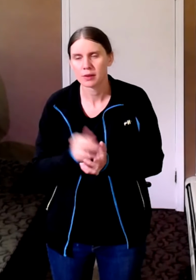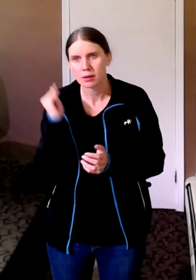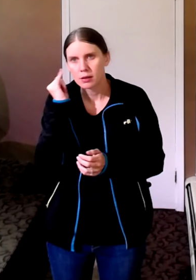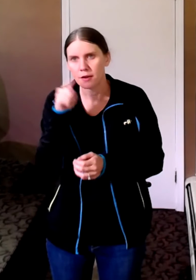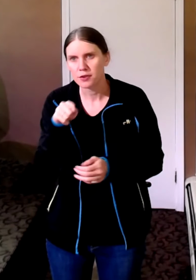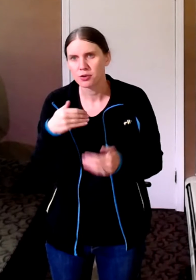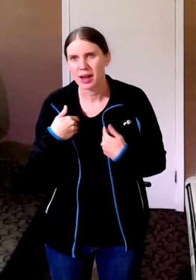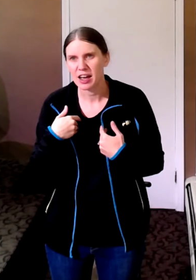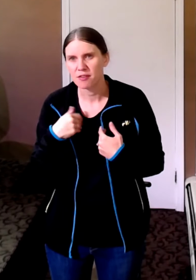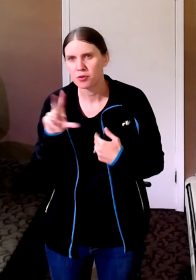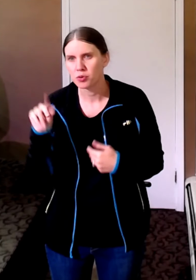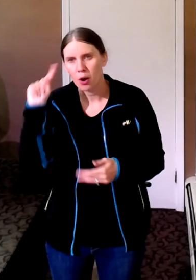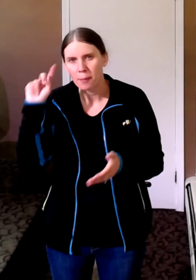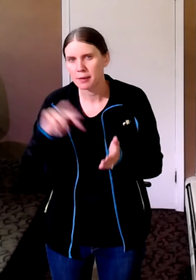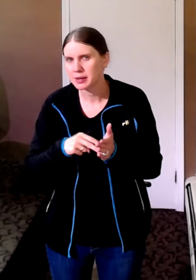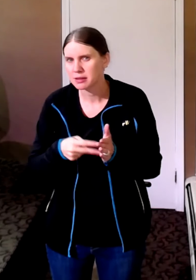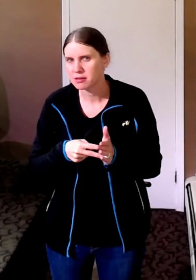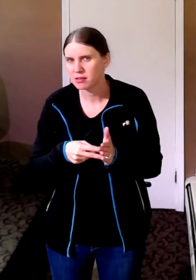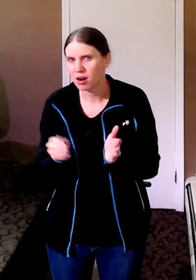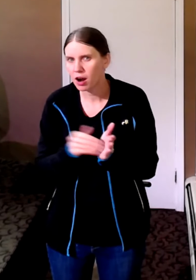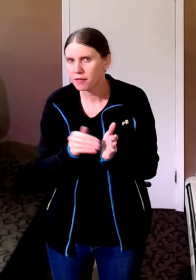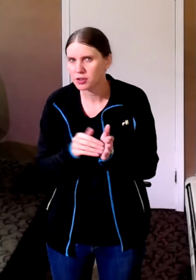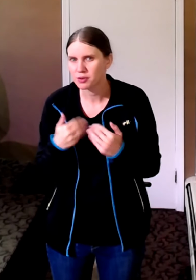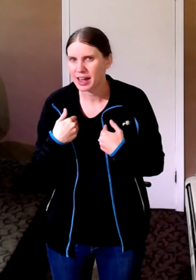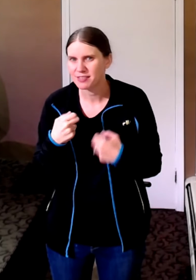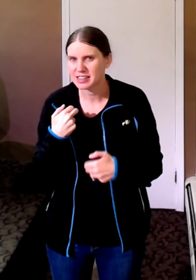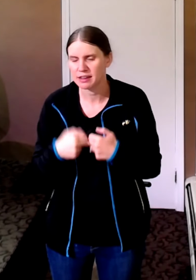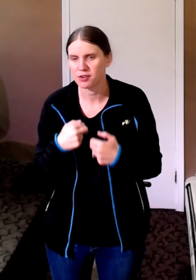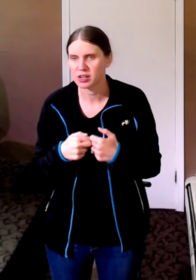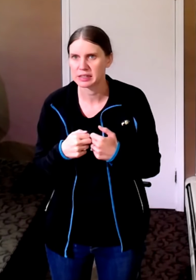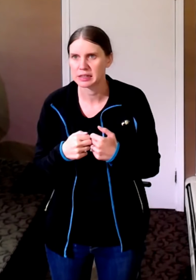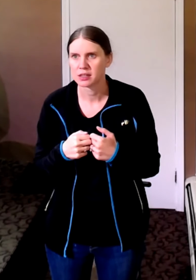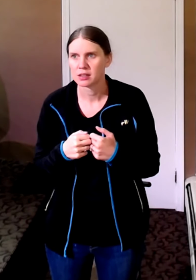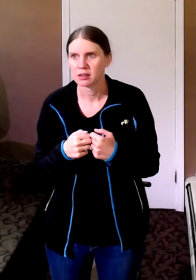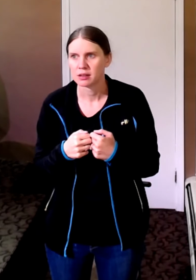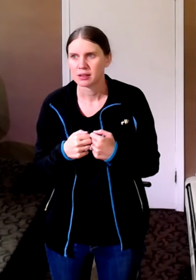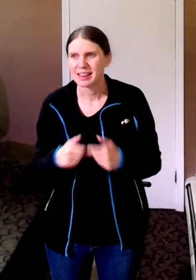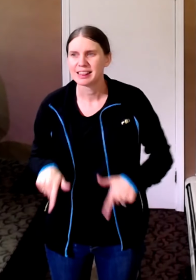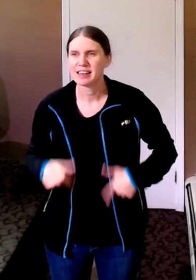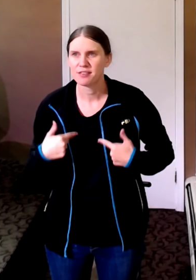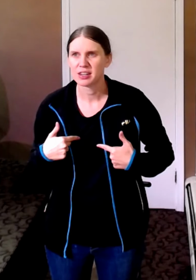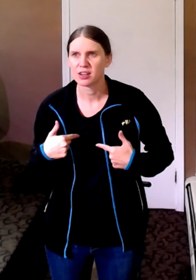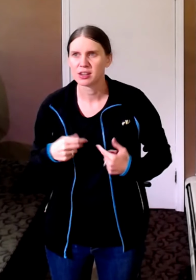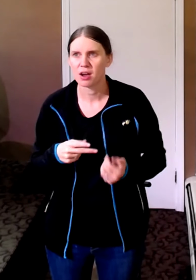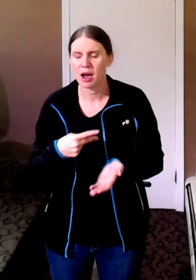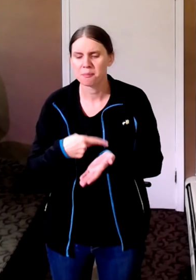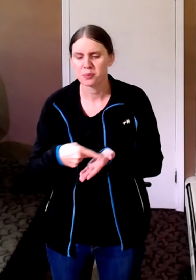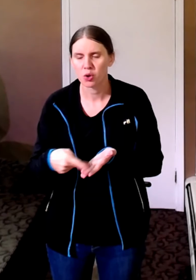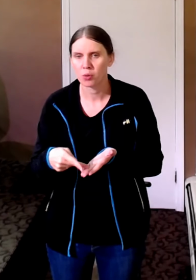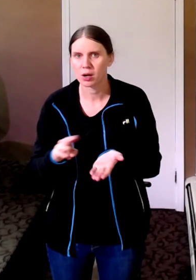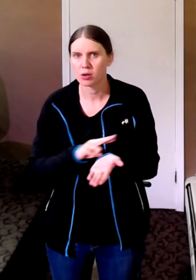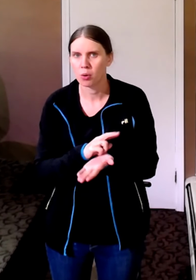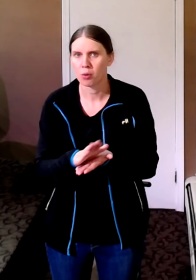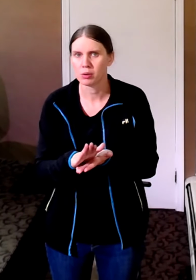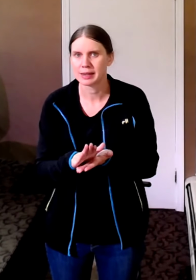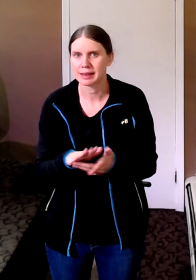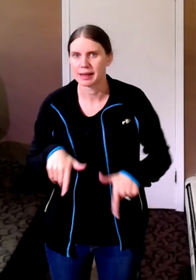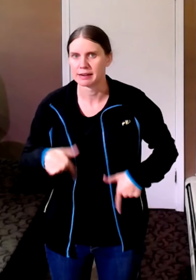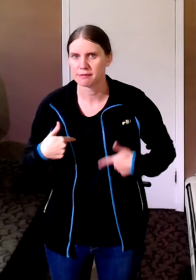If you have no purpose, you know, often you have difficulty living a pure and a holy